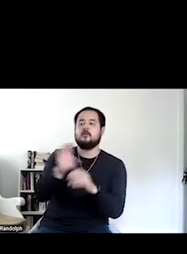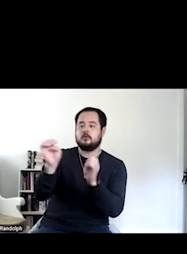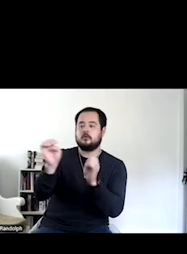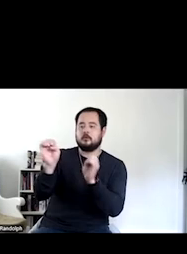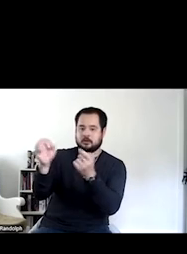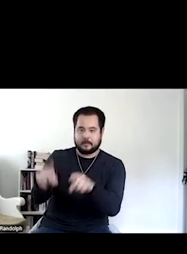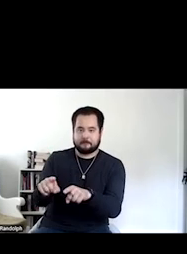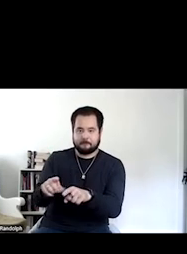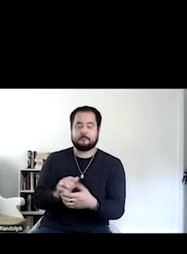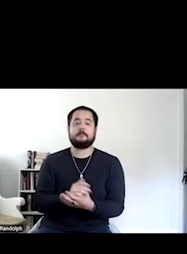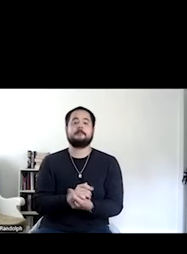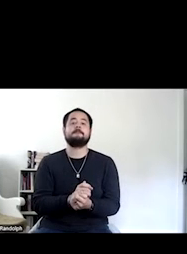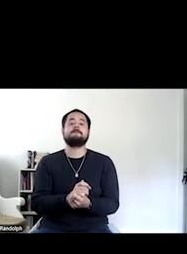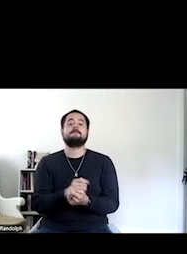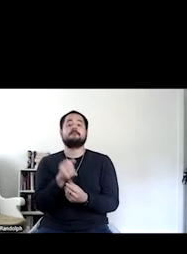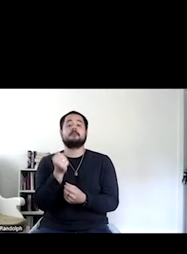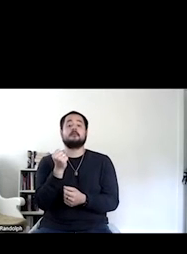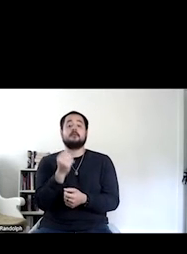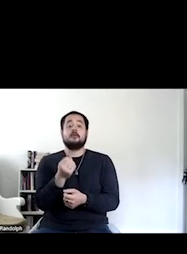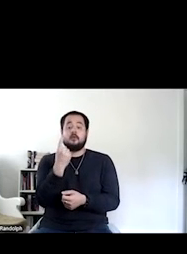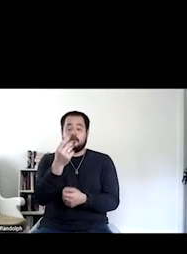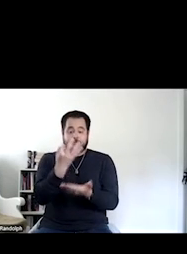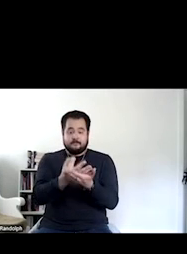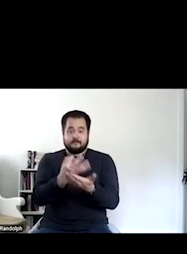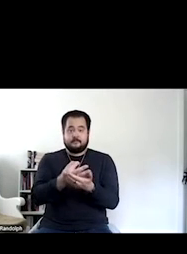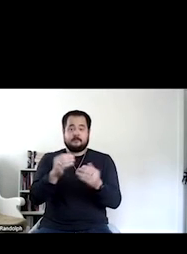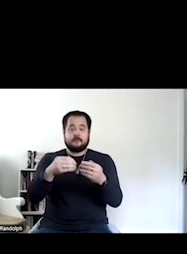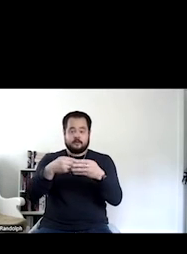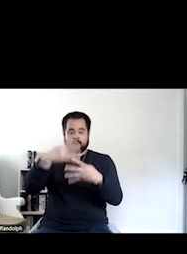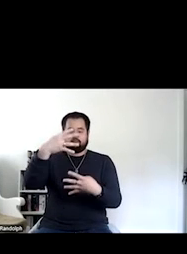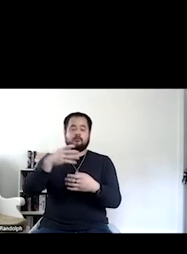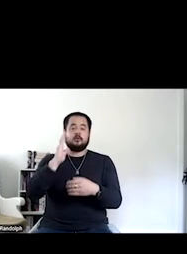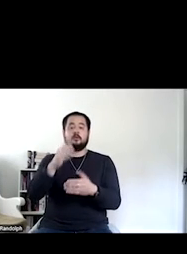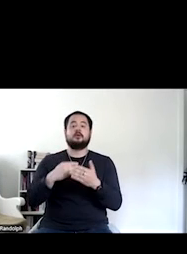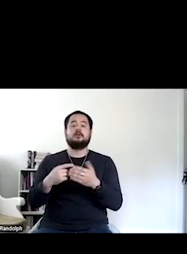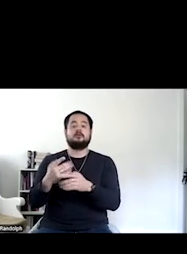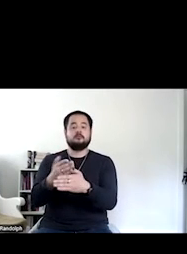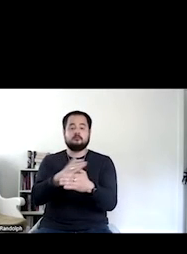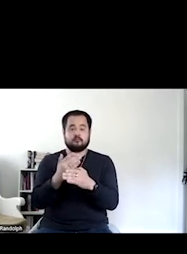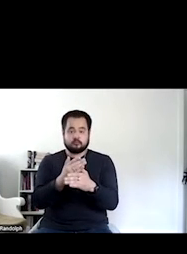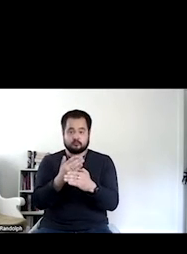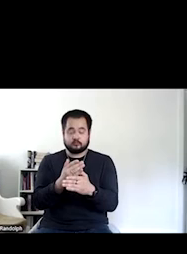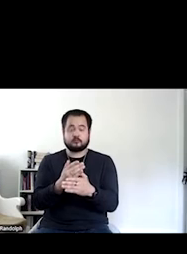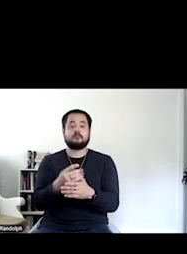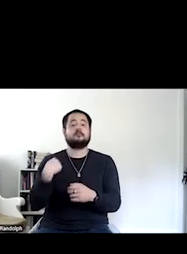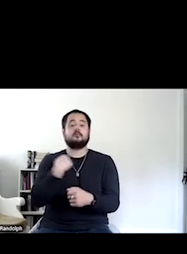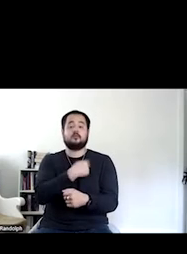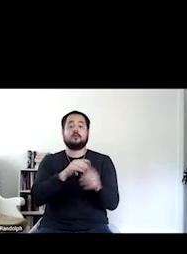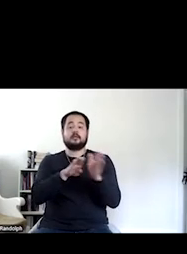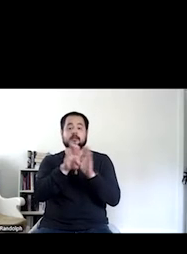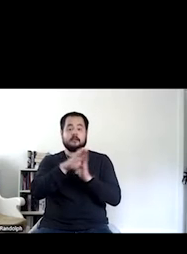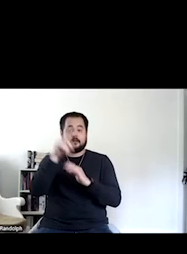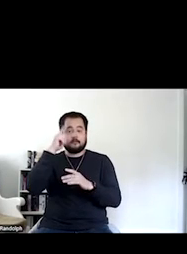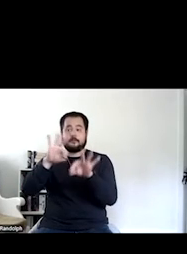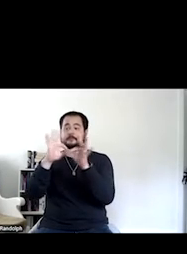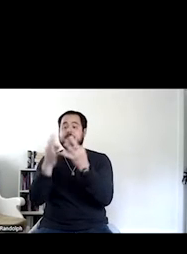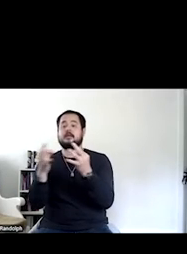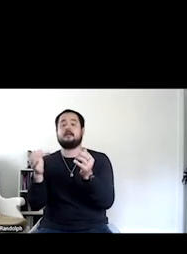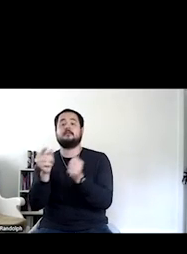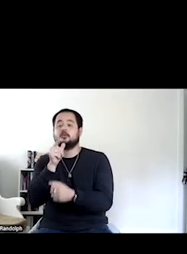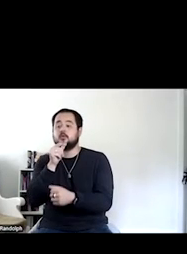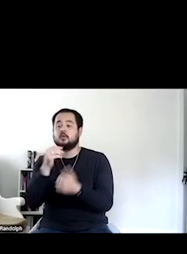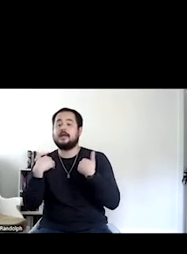fact sheet that I'll share with you is a fact sheet that we developed for families who have children who have